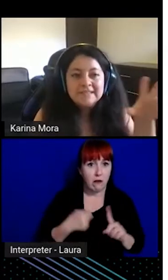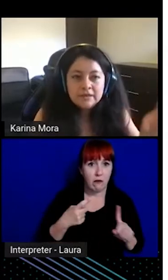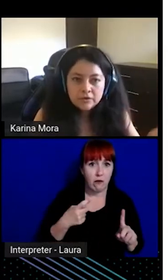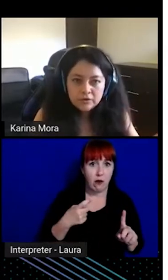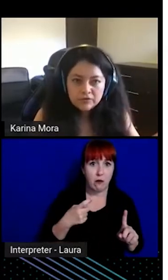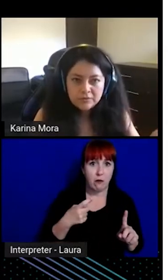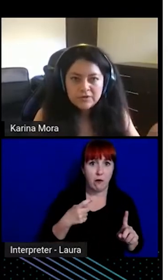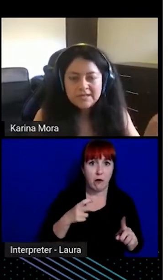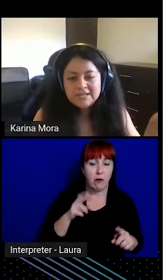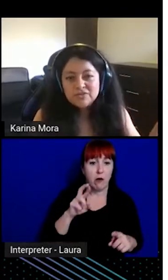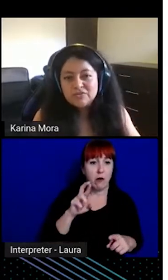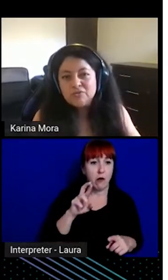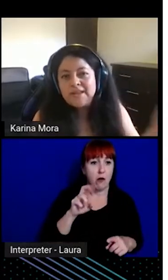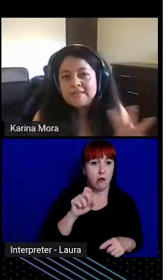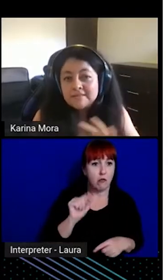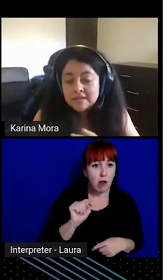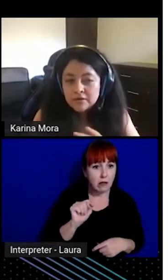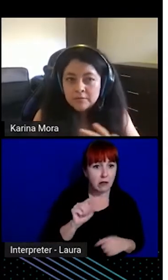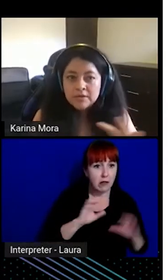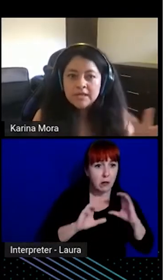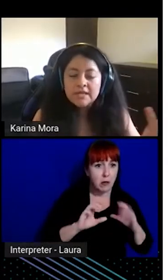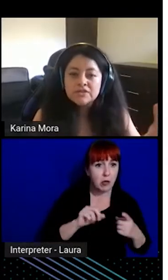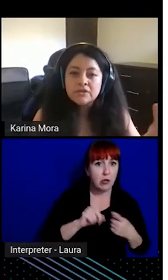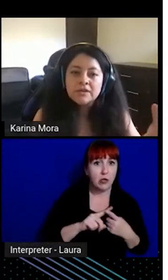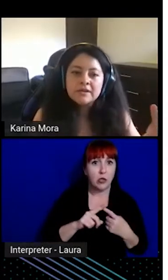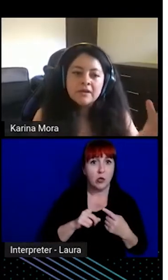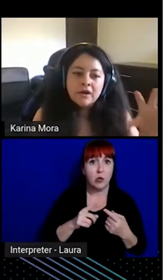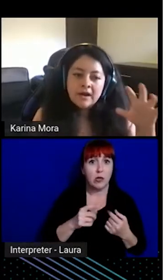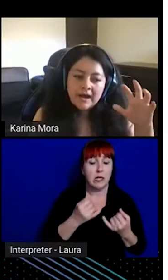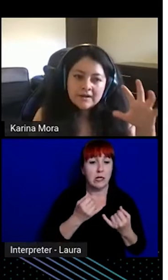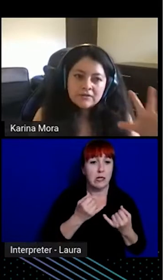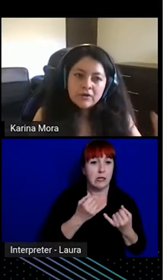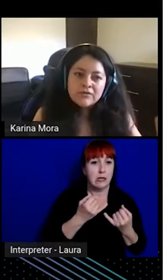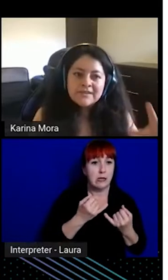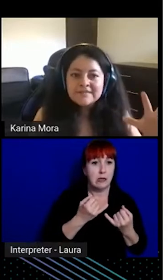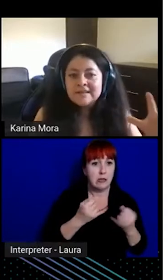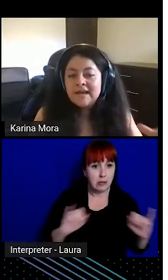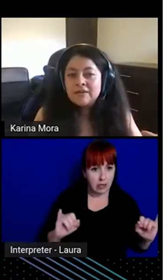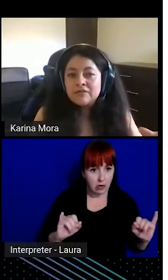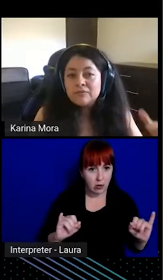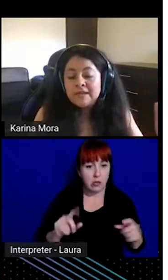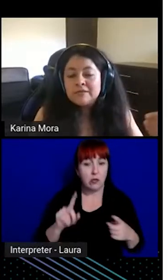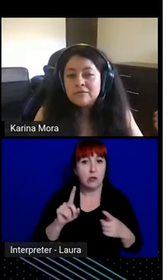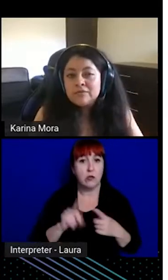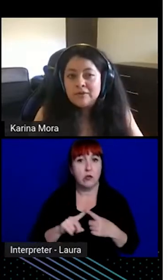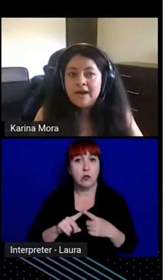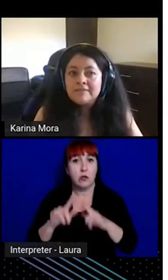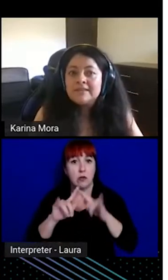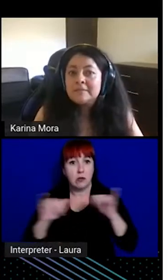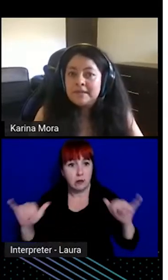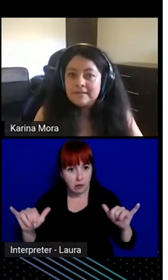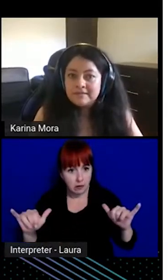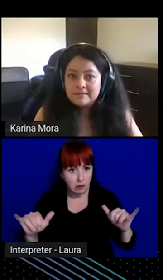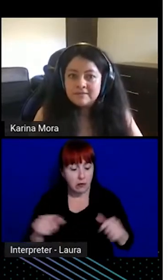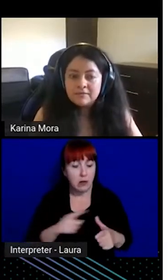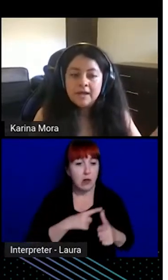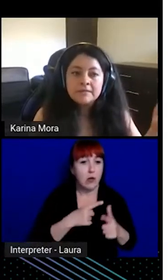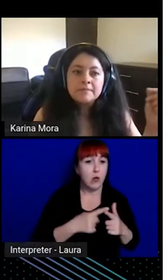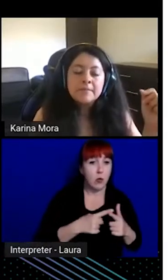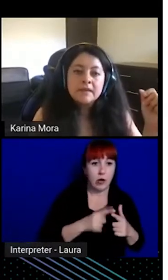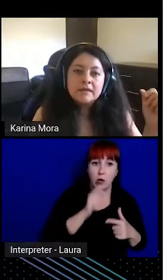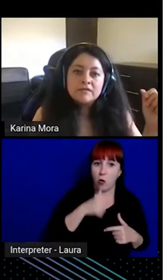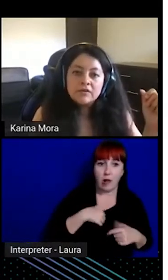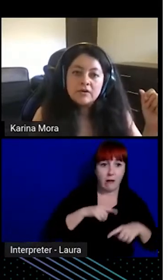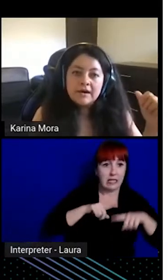or synchronous communication to an async communication are those scenarios when you don't have the dependencies,